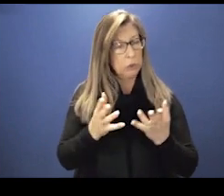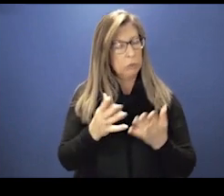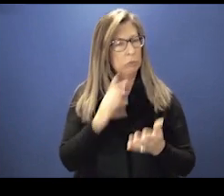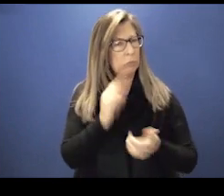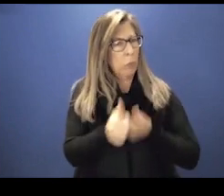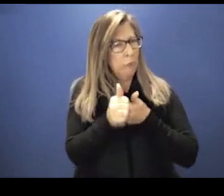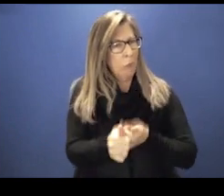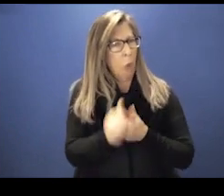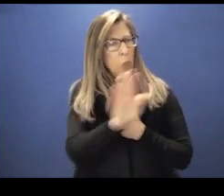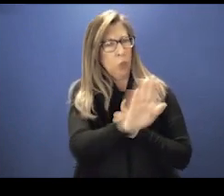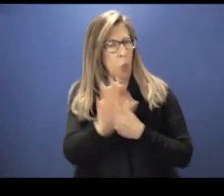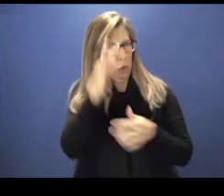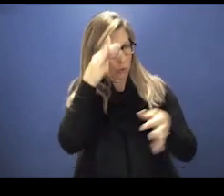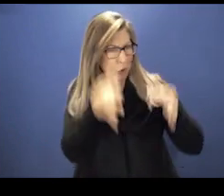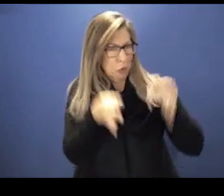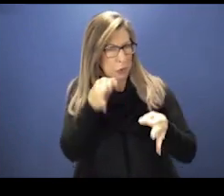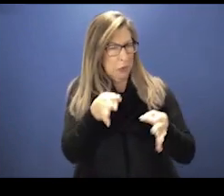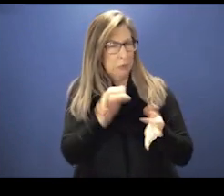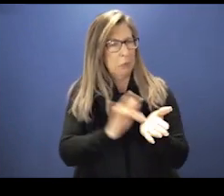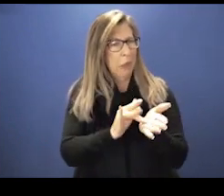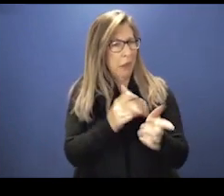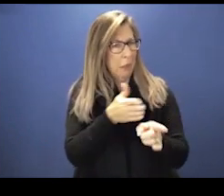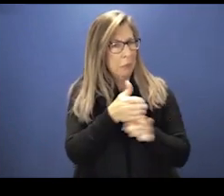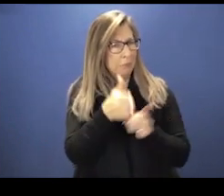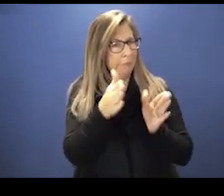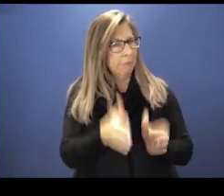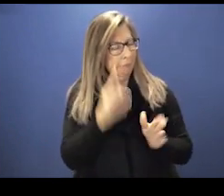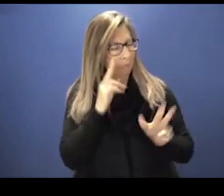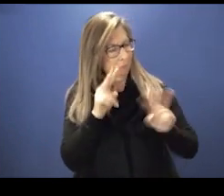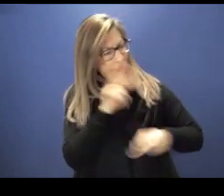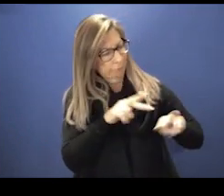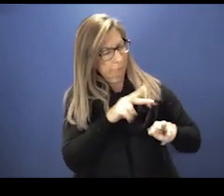on the medical judgment of the medical practitioner.